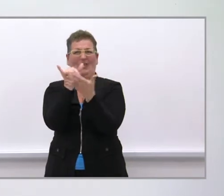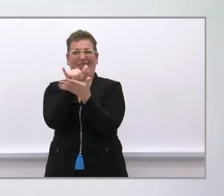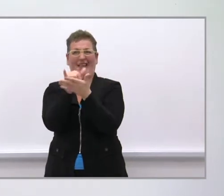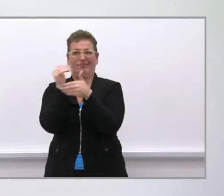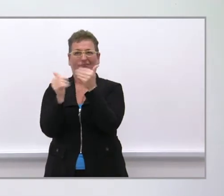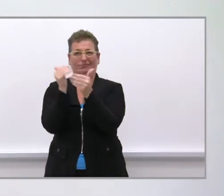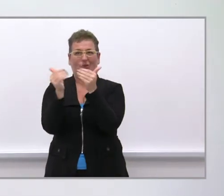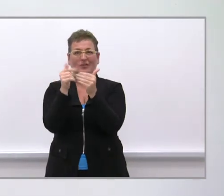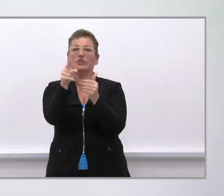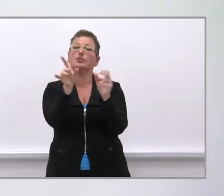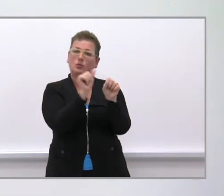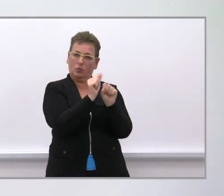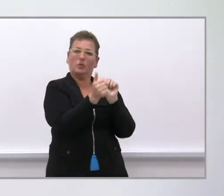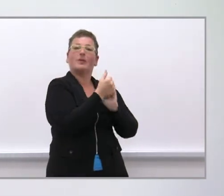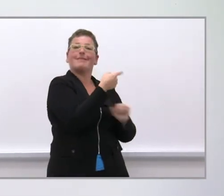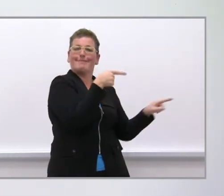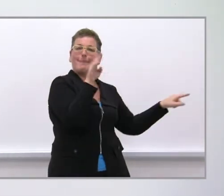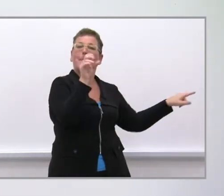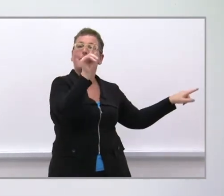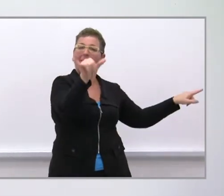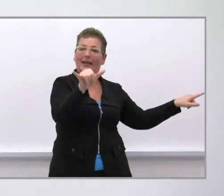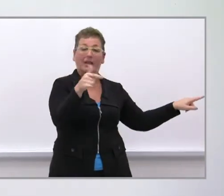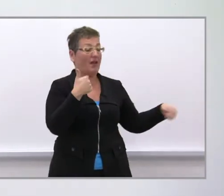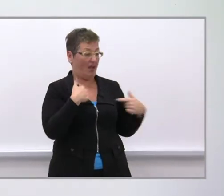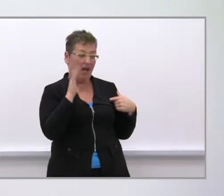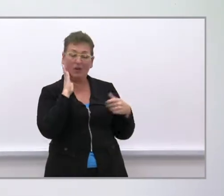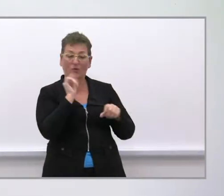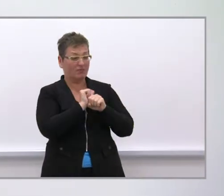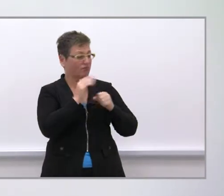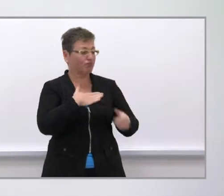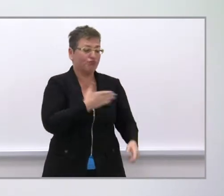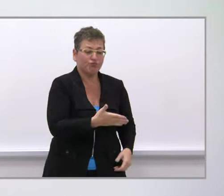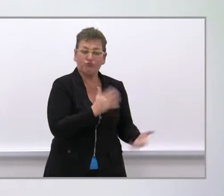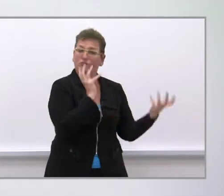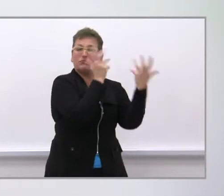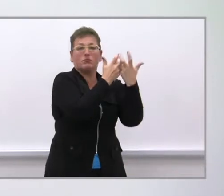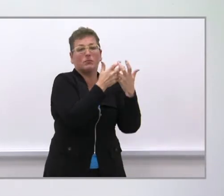work with whoever. Okay?